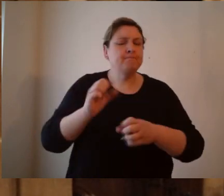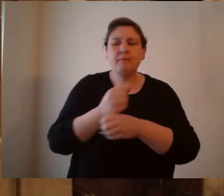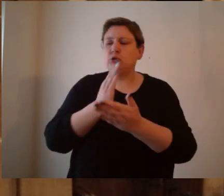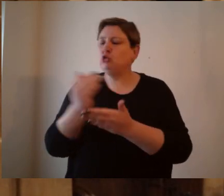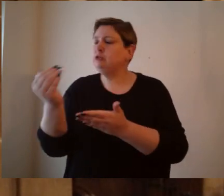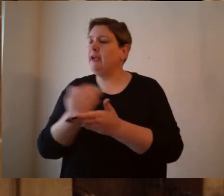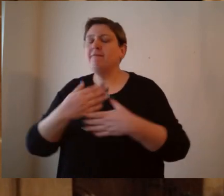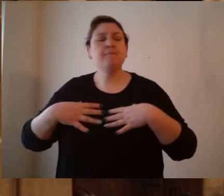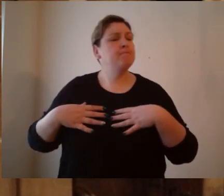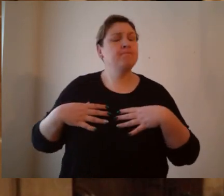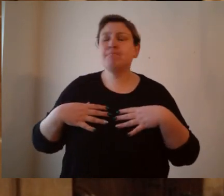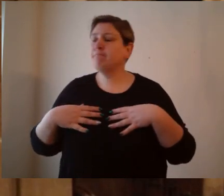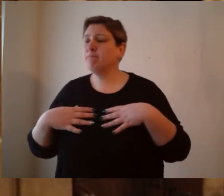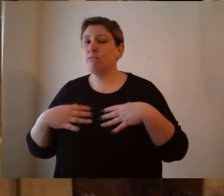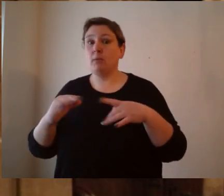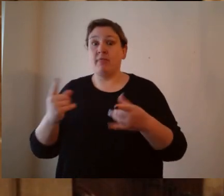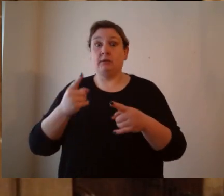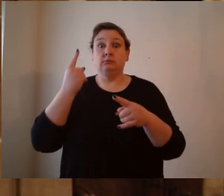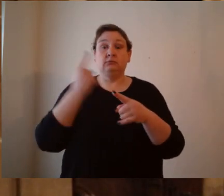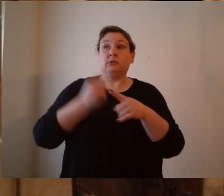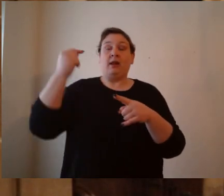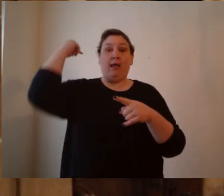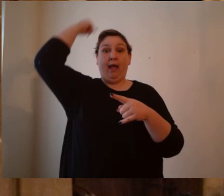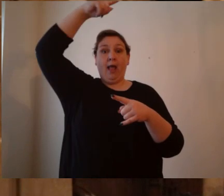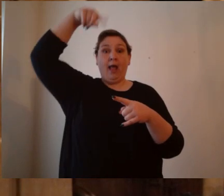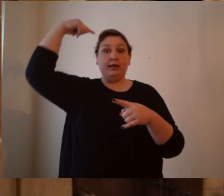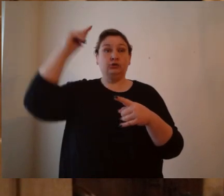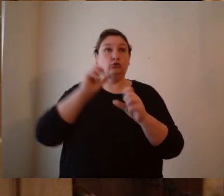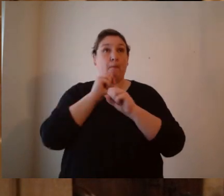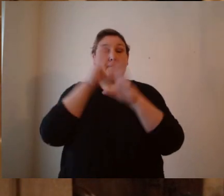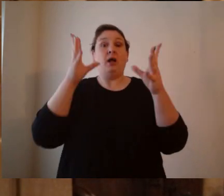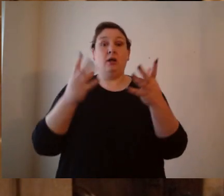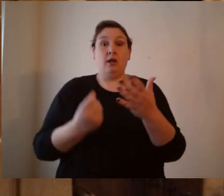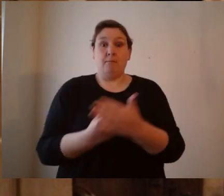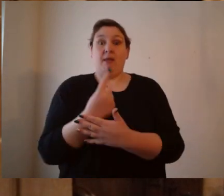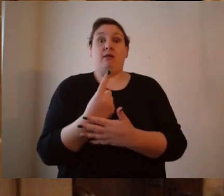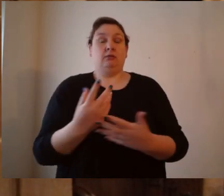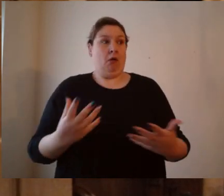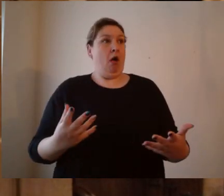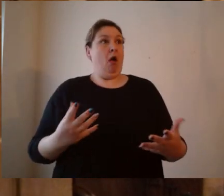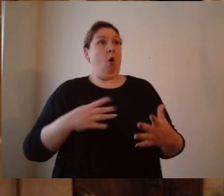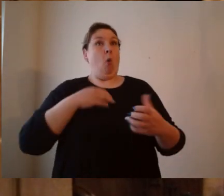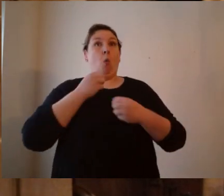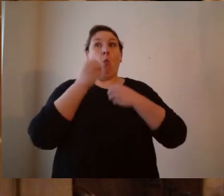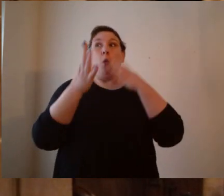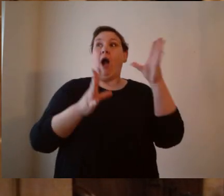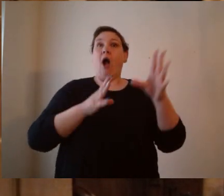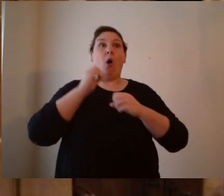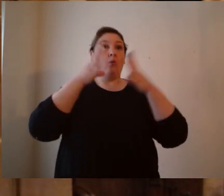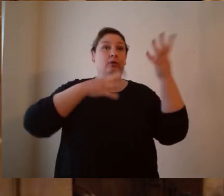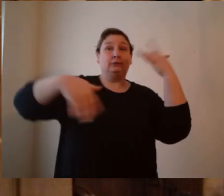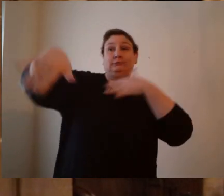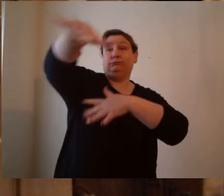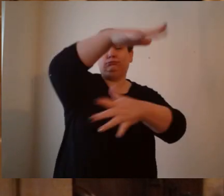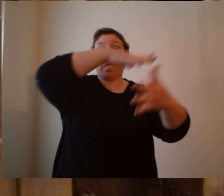night. Then an angel of the Lord stood before them, and the glory of the